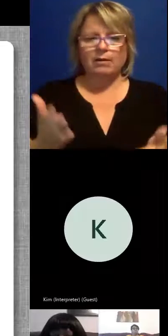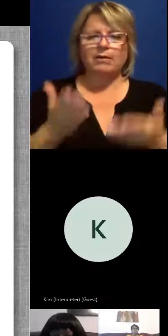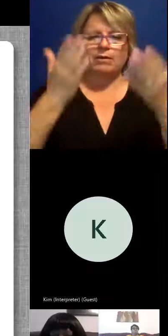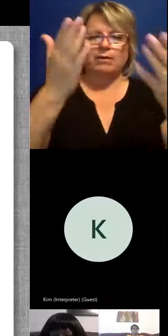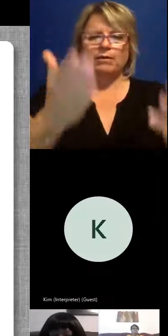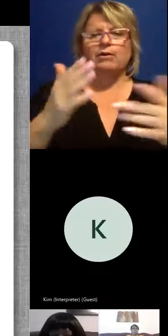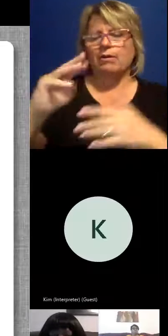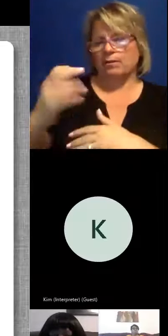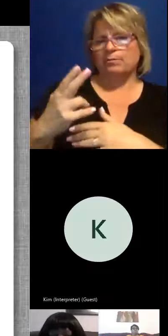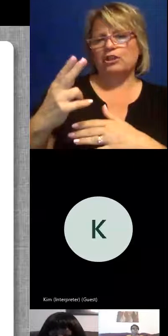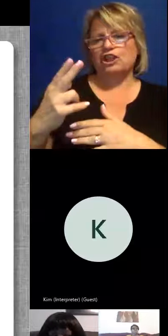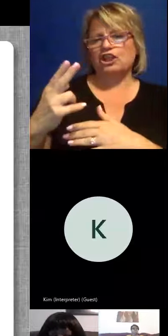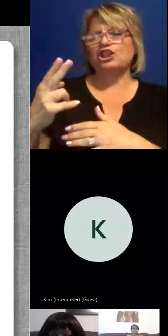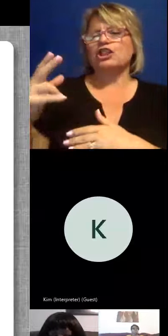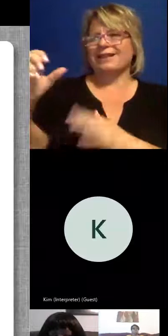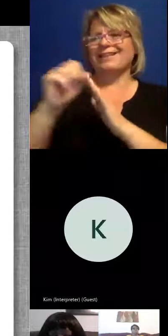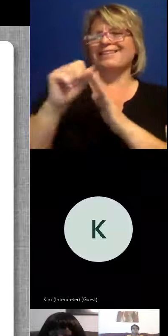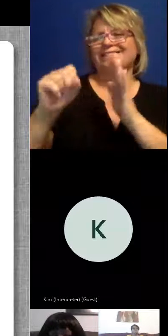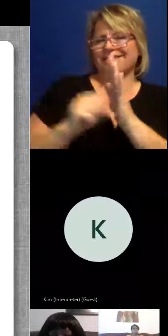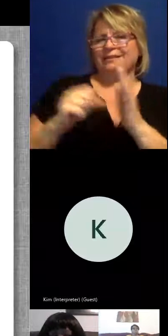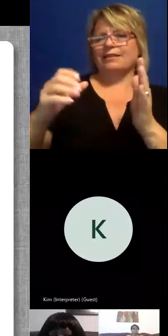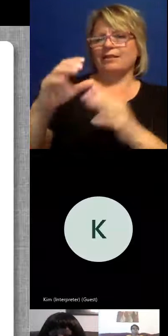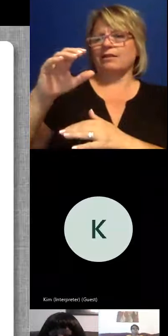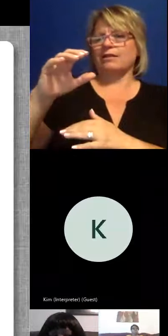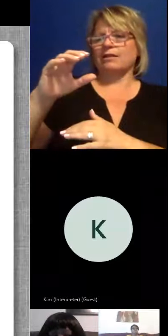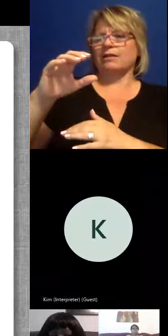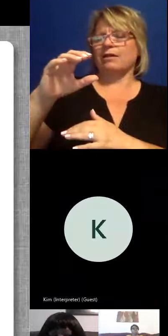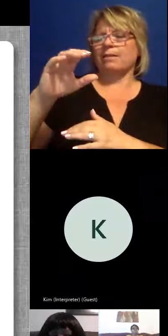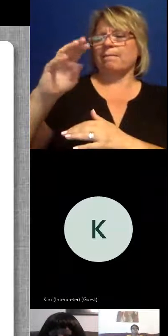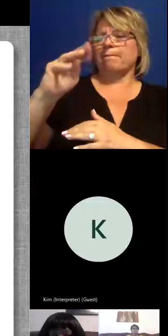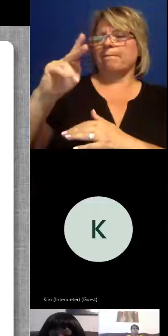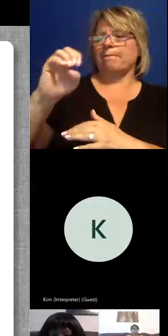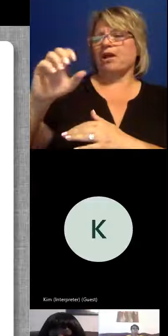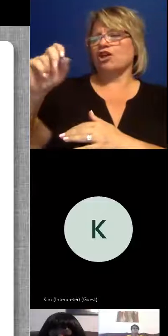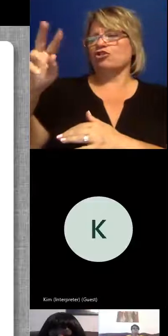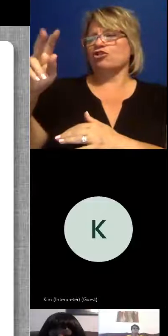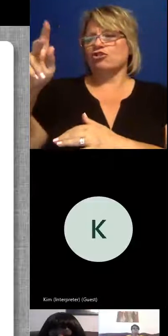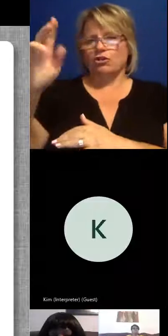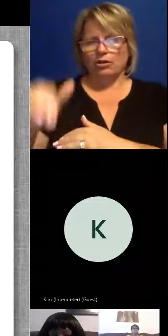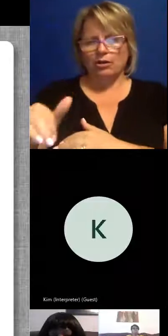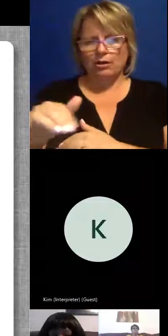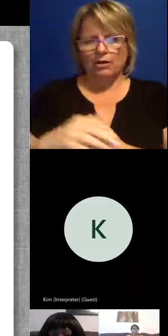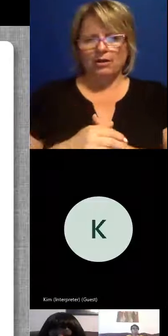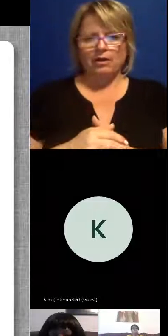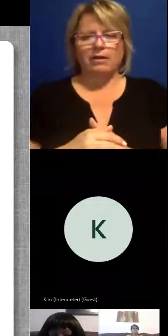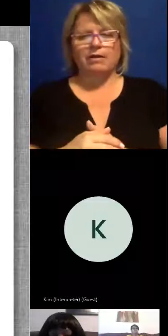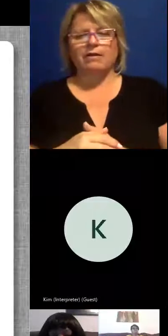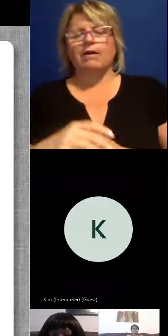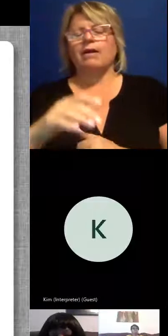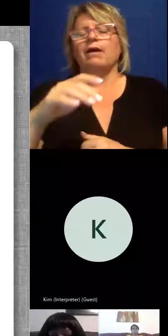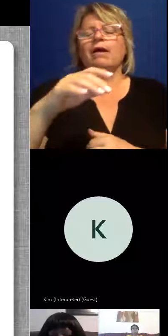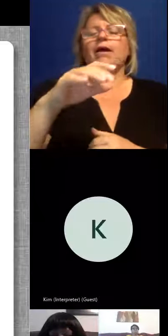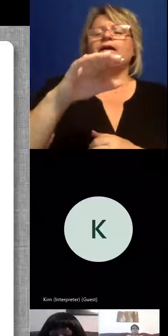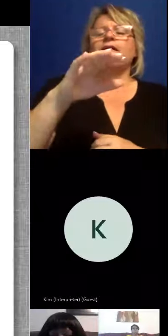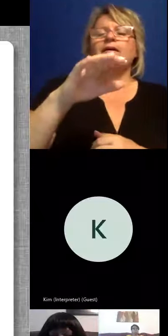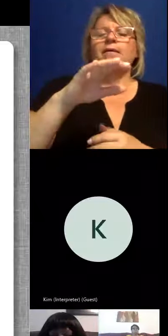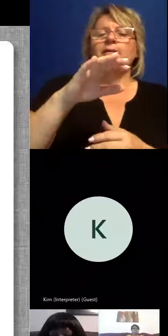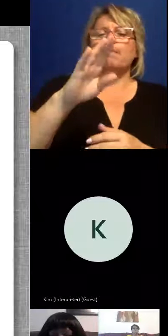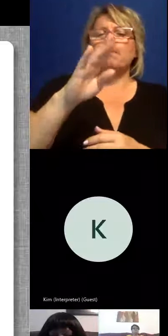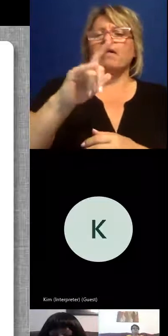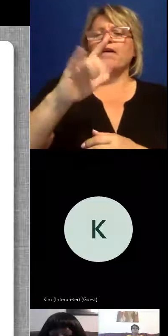Michigan State Majority Leader Mike Shirkey. Senate Bills 597 and